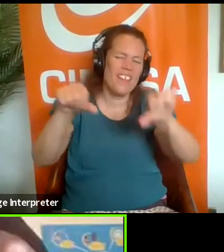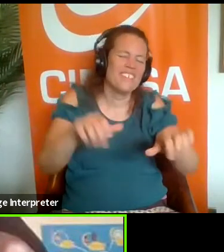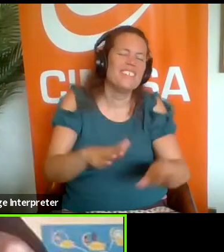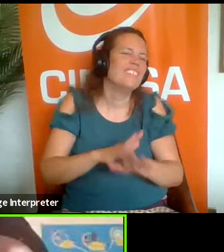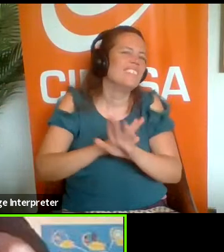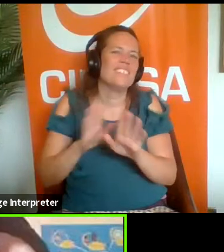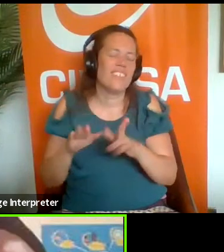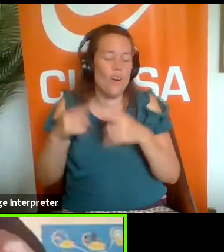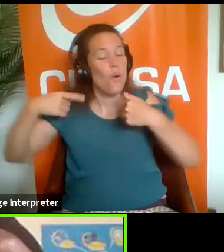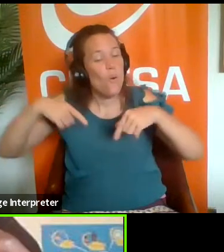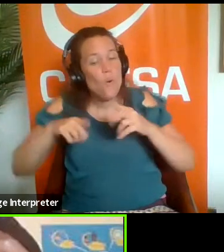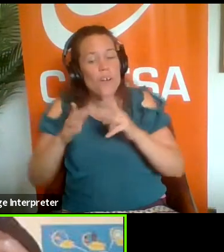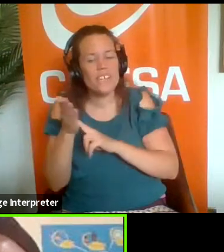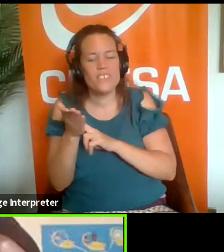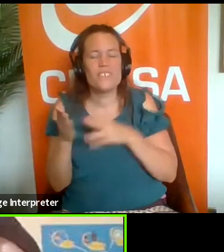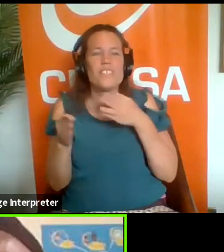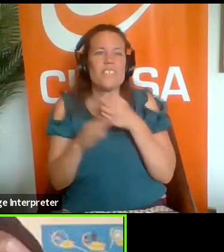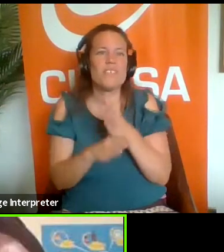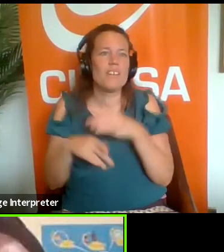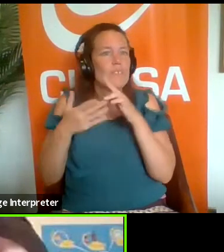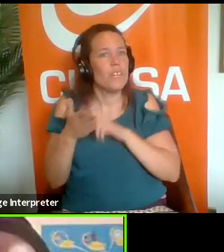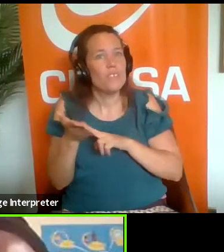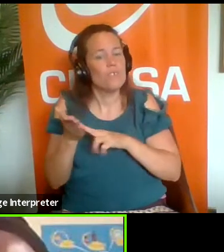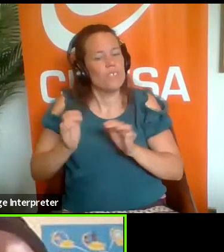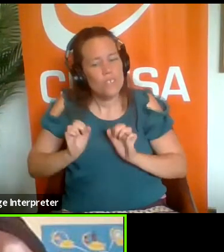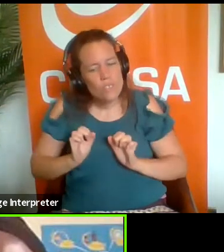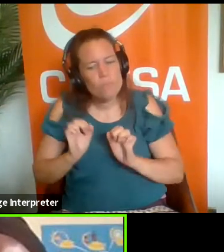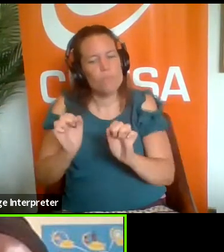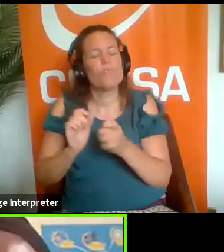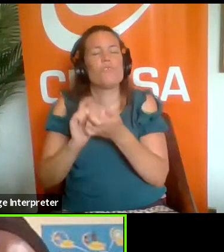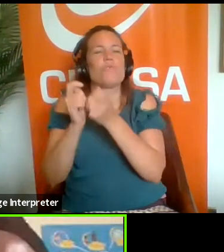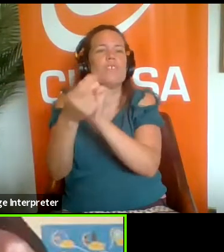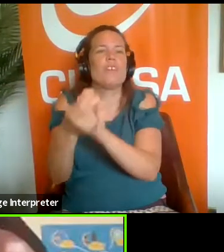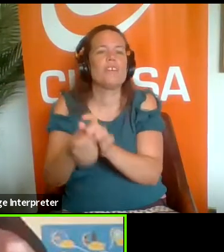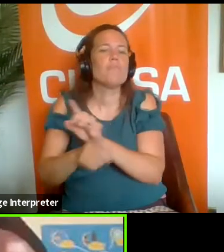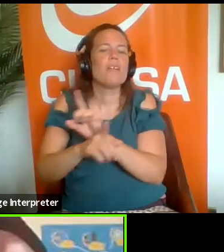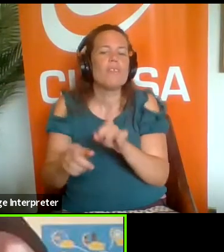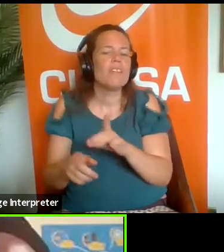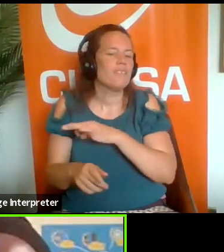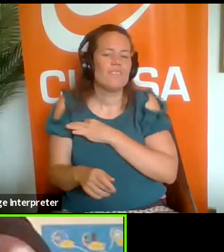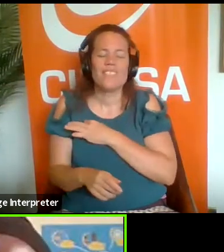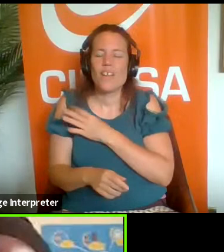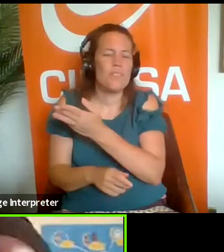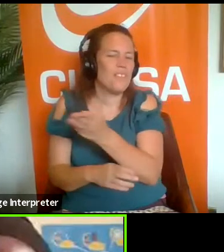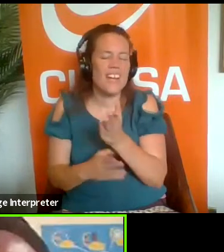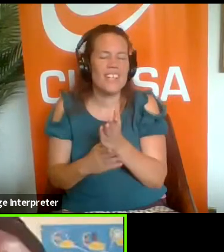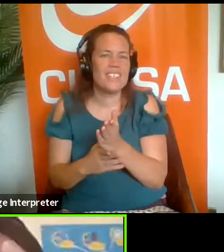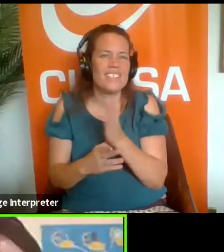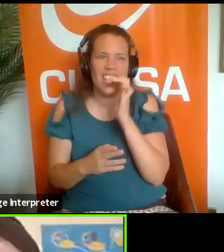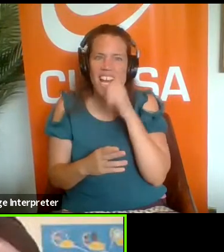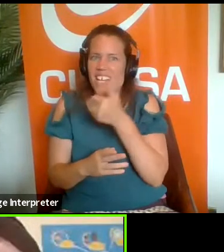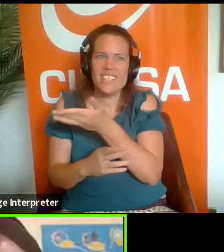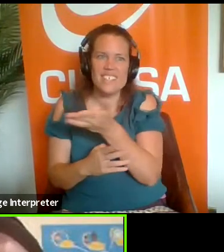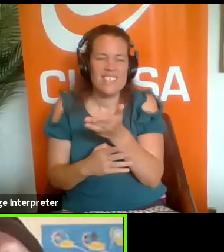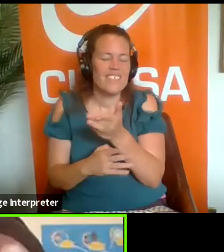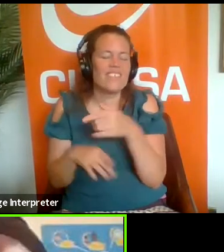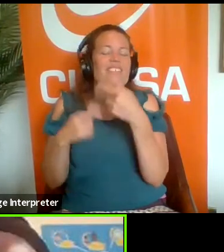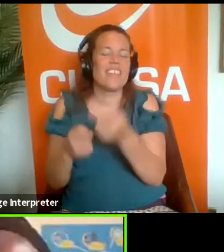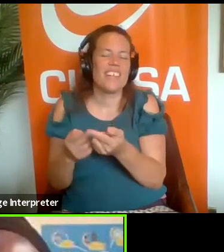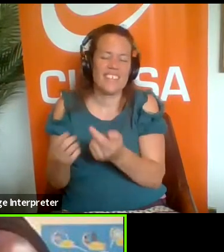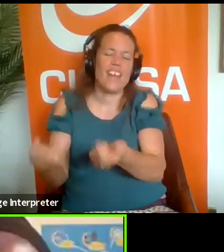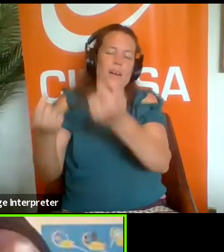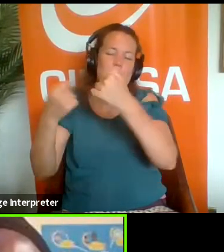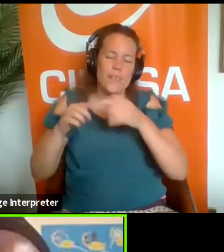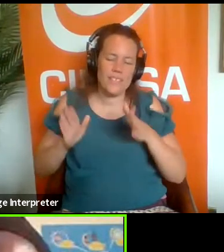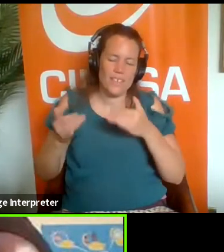right. We're using it to push for change. And it's only when they get uncomfortable that they're going to go into, get into our inbox. They're going to